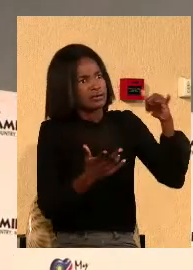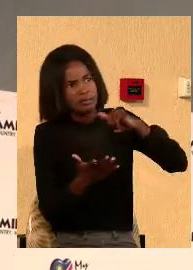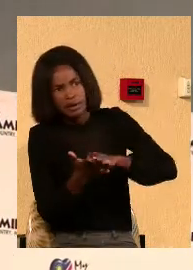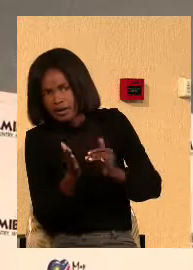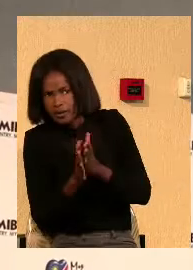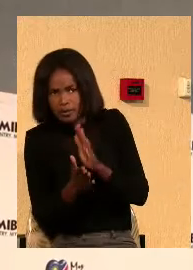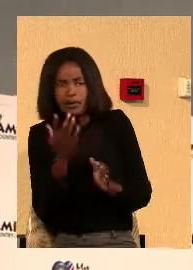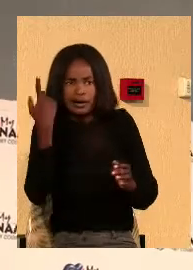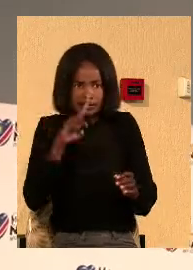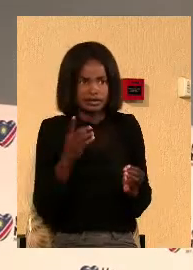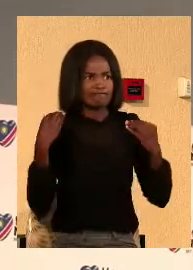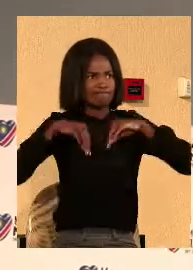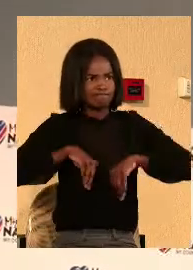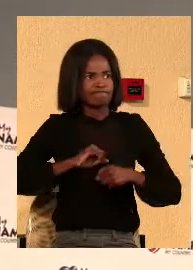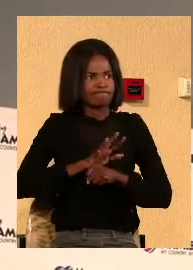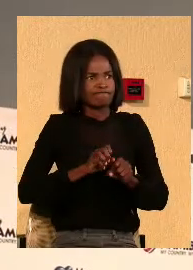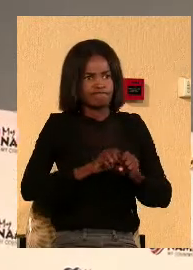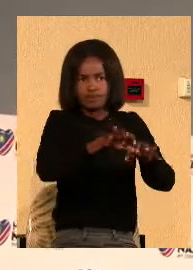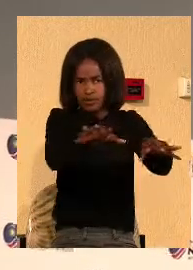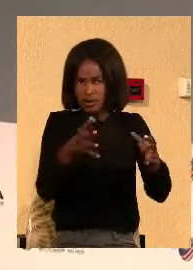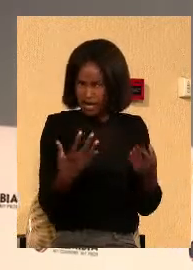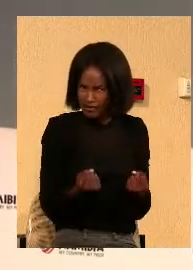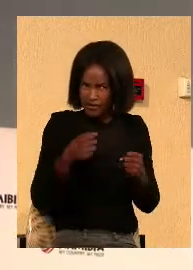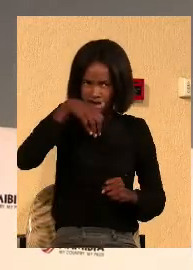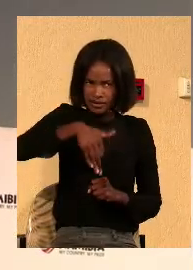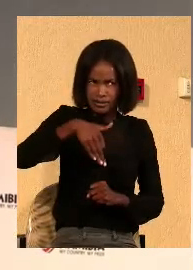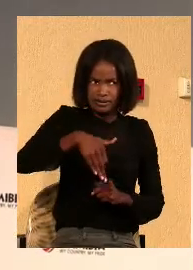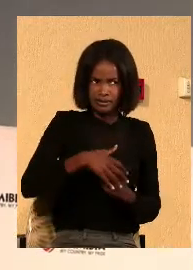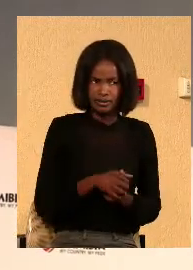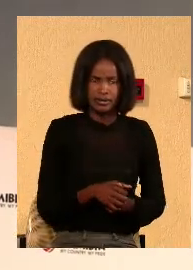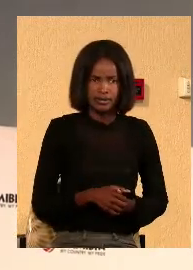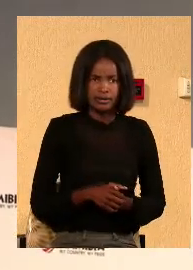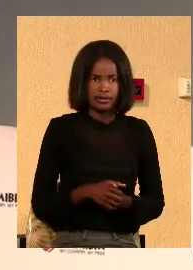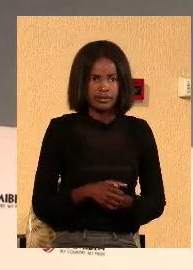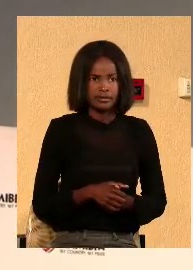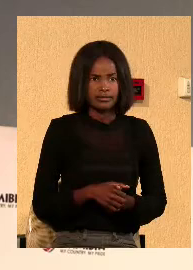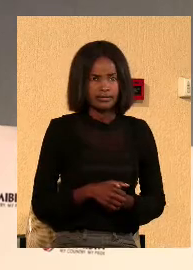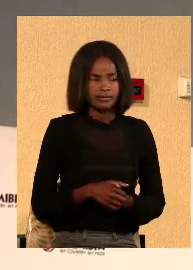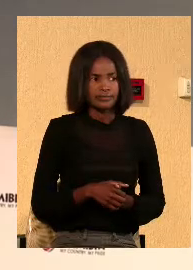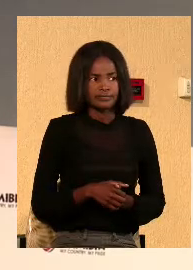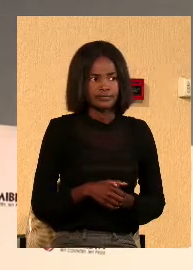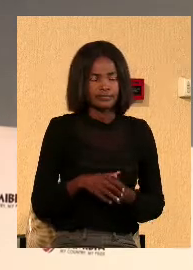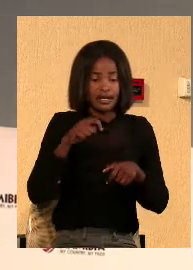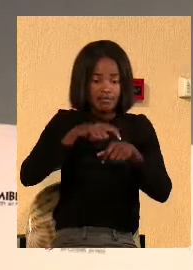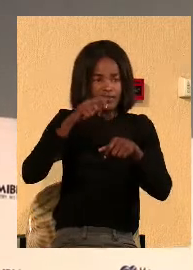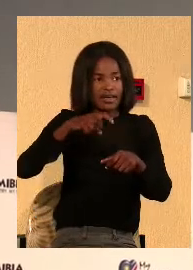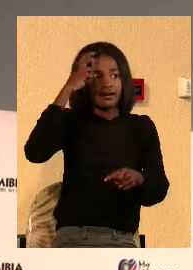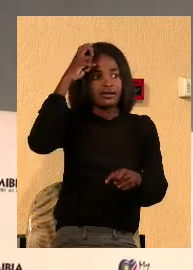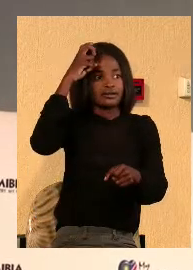Well, thank you very much for the question. I appreciate it. It's very difficult at this